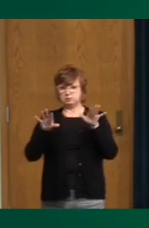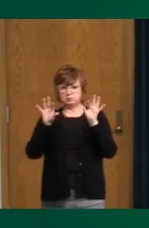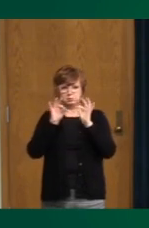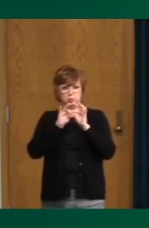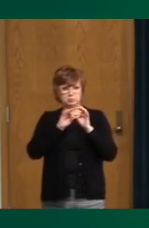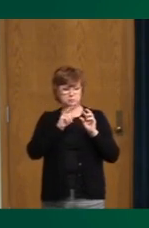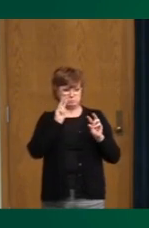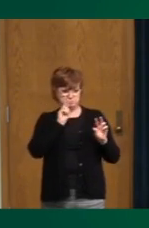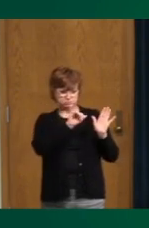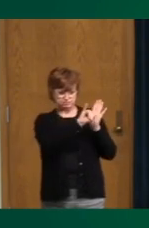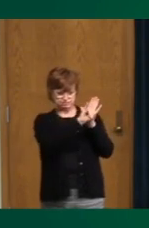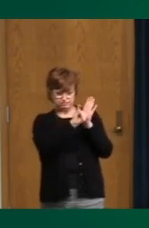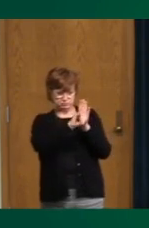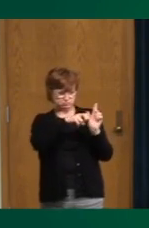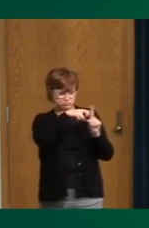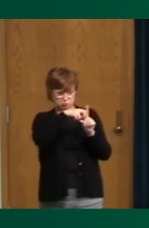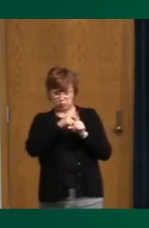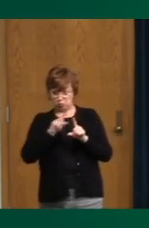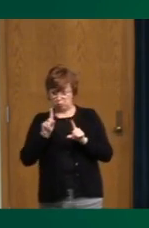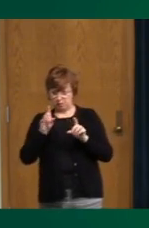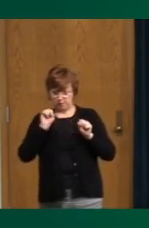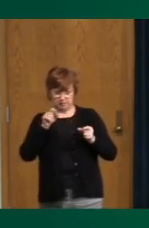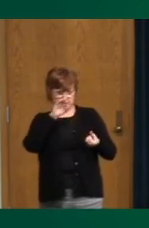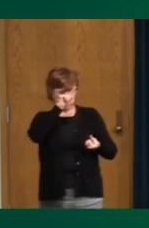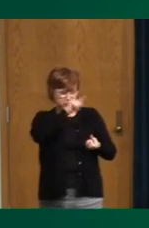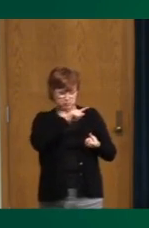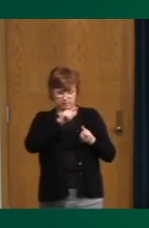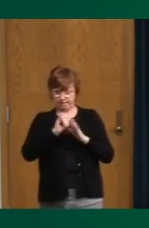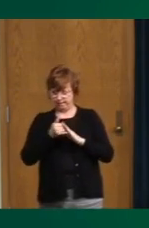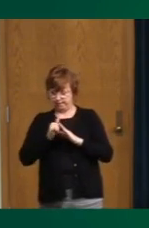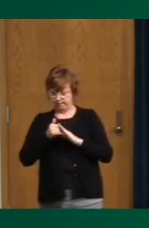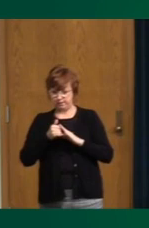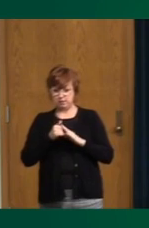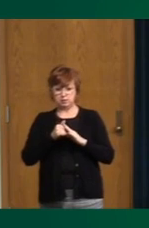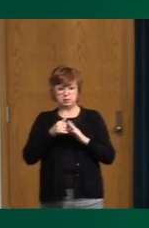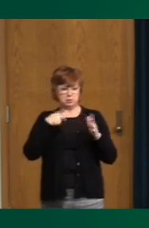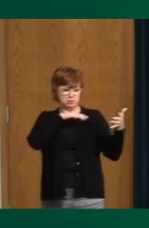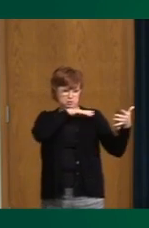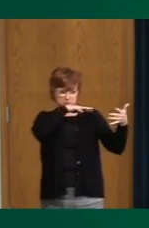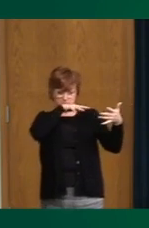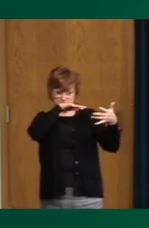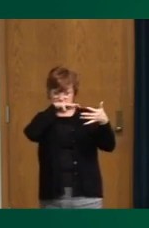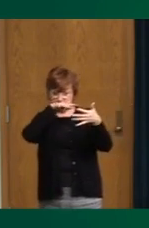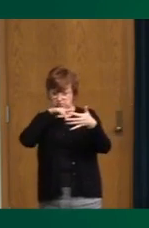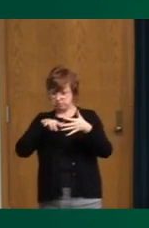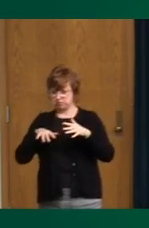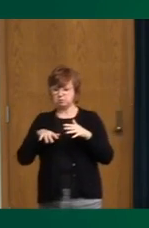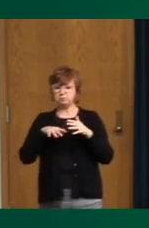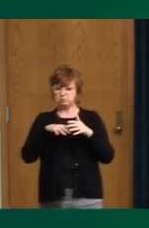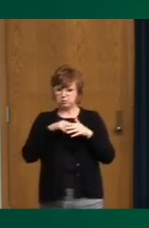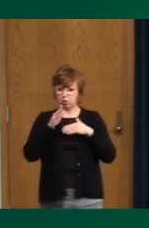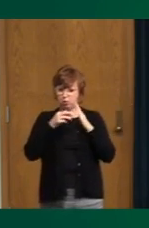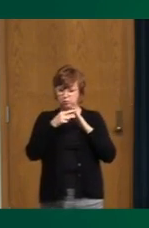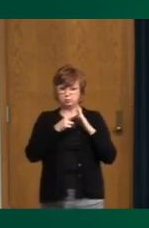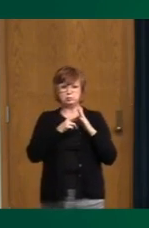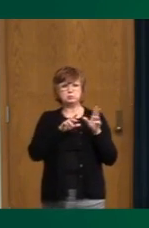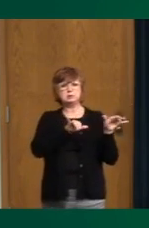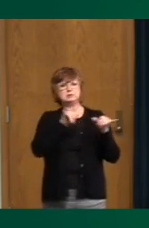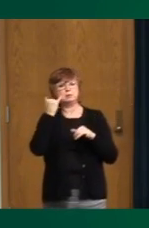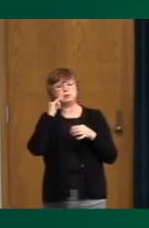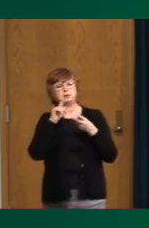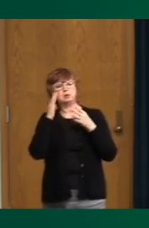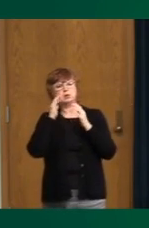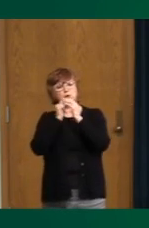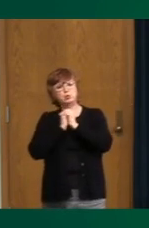reduced, and that may include a lot of these sectors that currently have to relook at their guidelines. Same with places of worship. They have